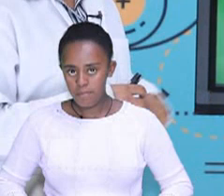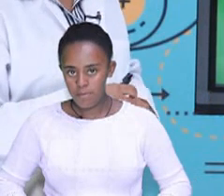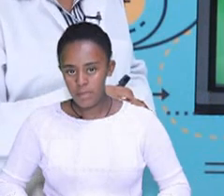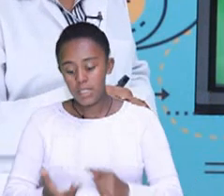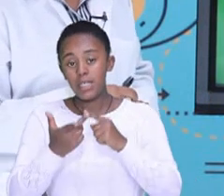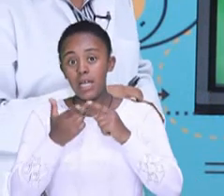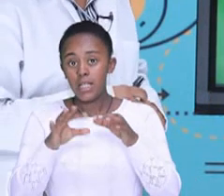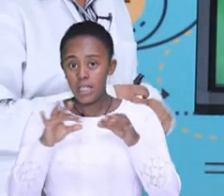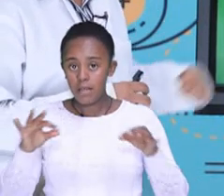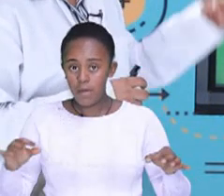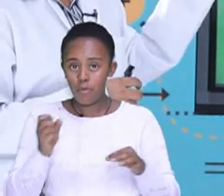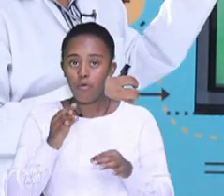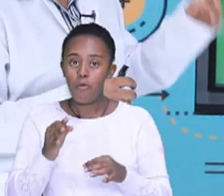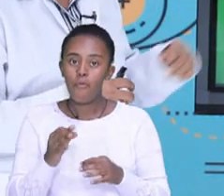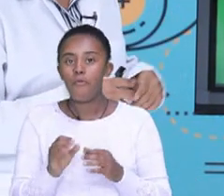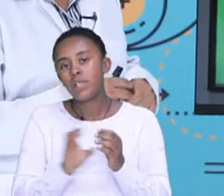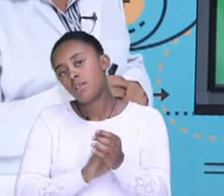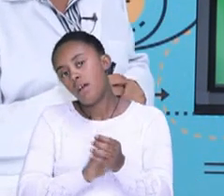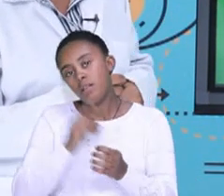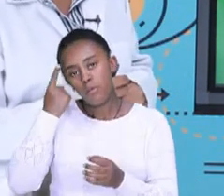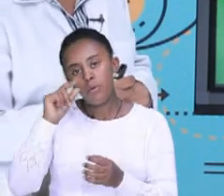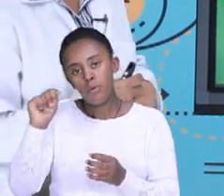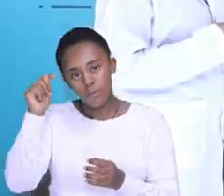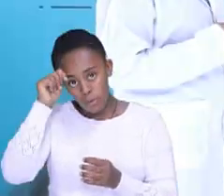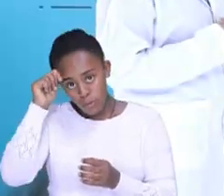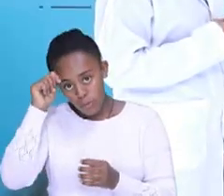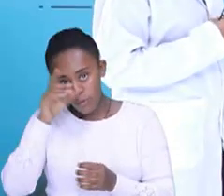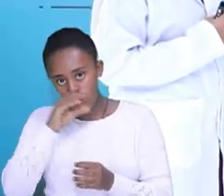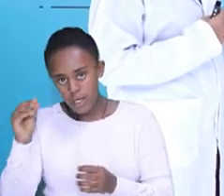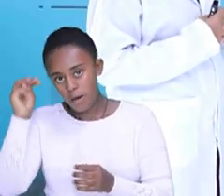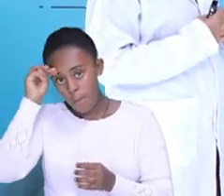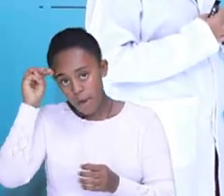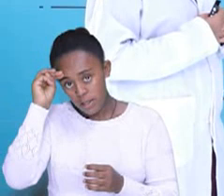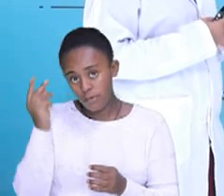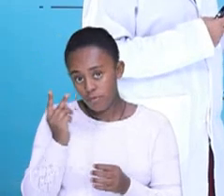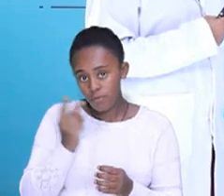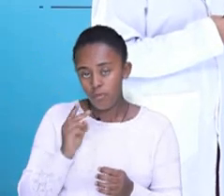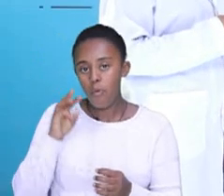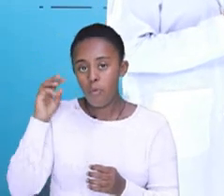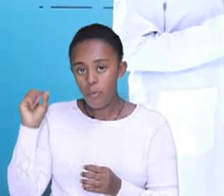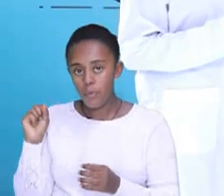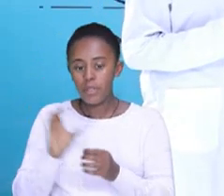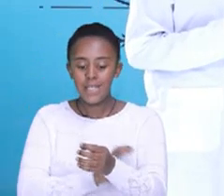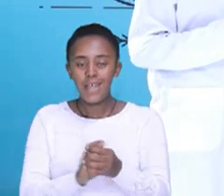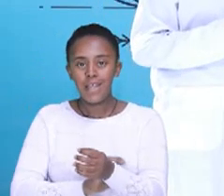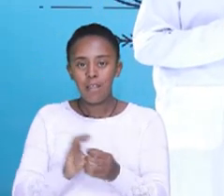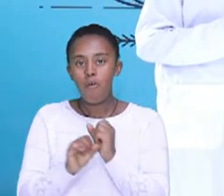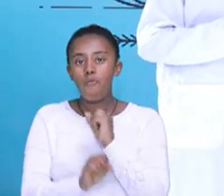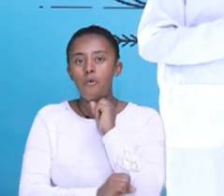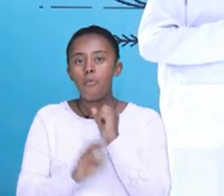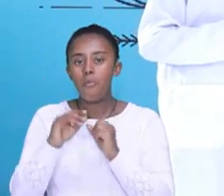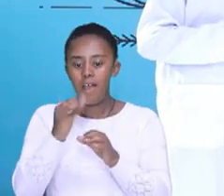the third statement of cell theory of Theodor Schwann and Matthias Schilden was cells formed